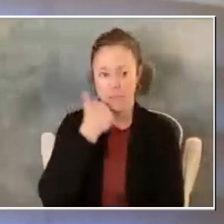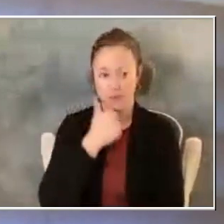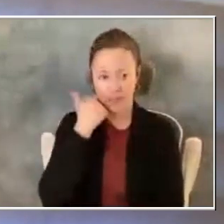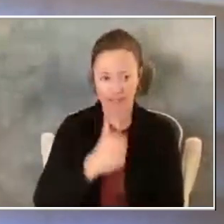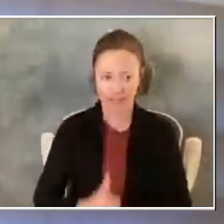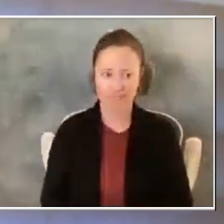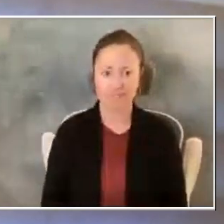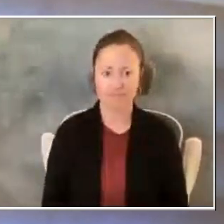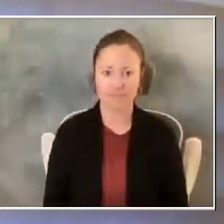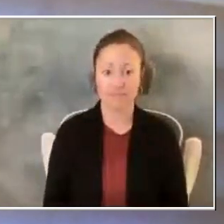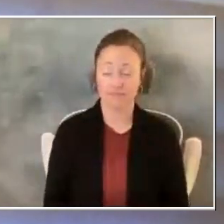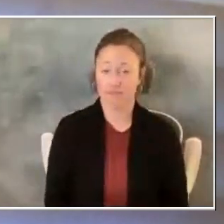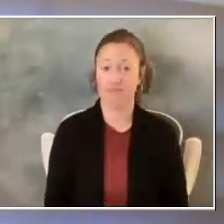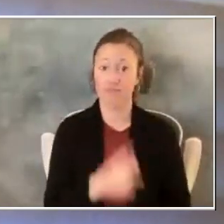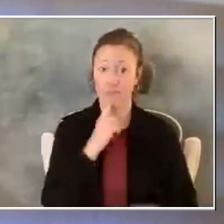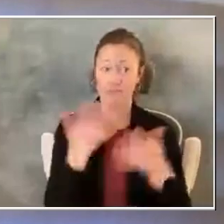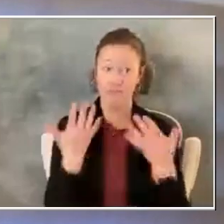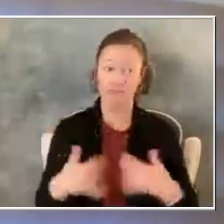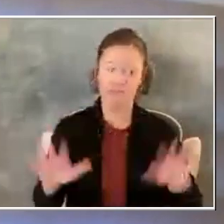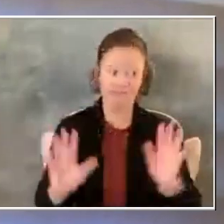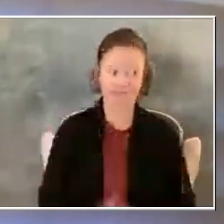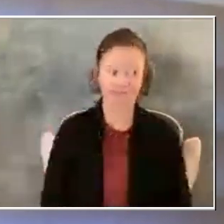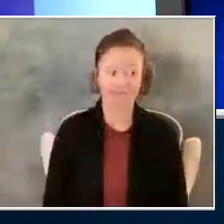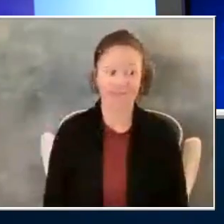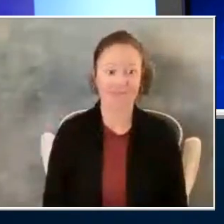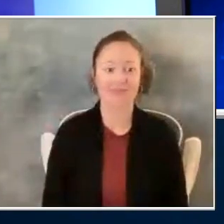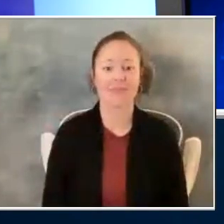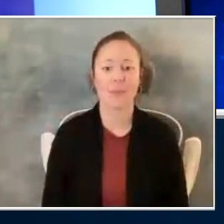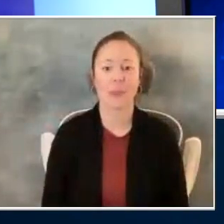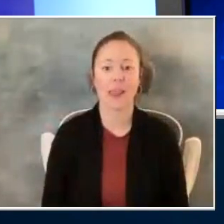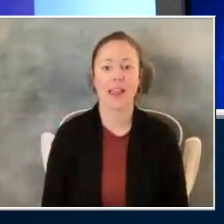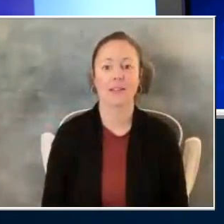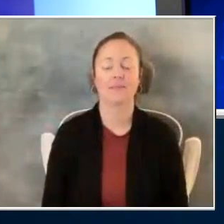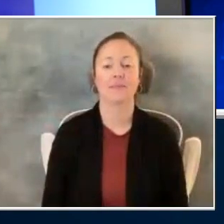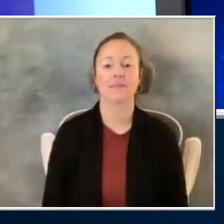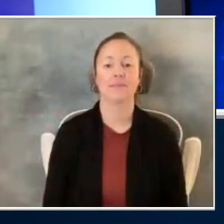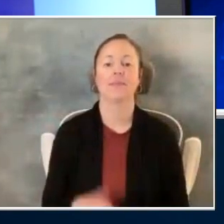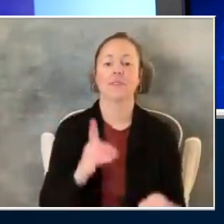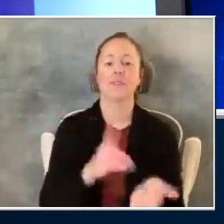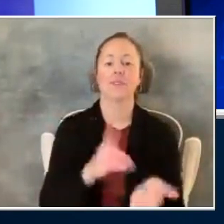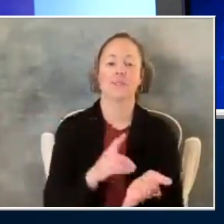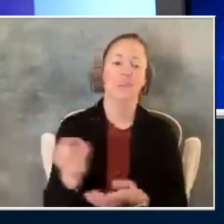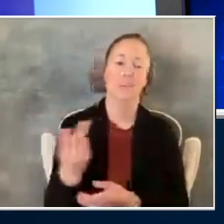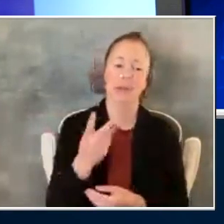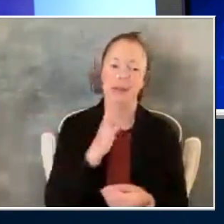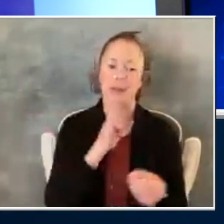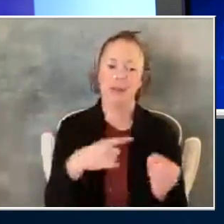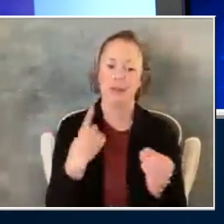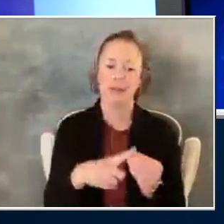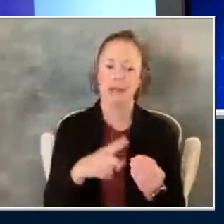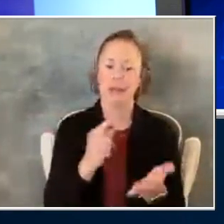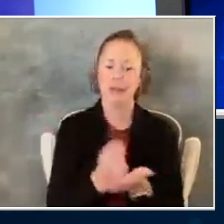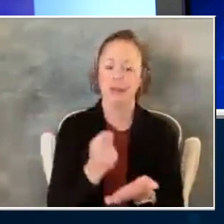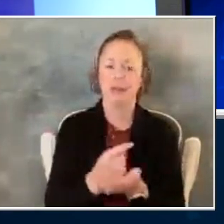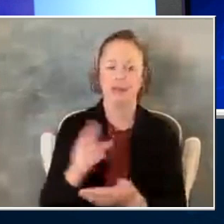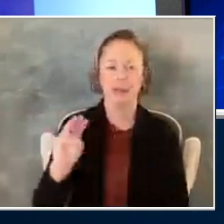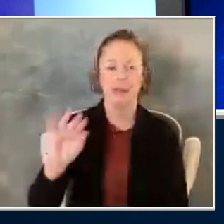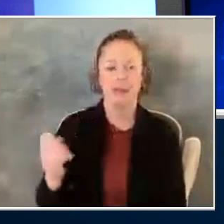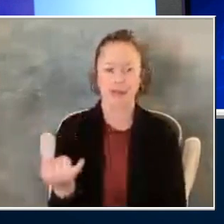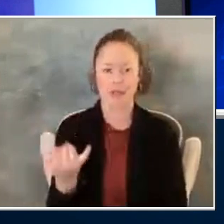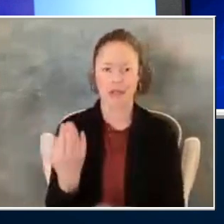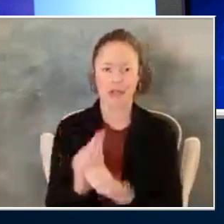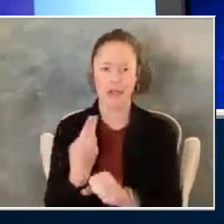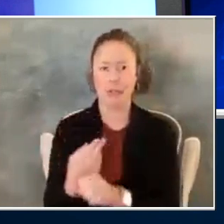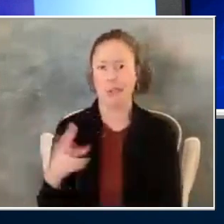and that's all. Well, I want to bring our doctors back in just to talk about treatments. MJ's taking vitamin D,